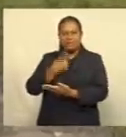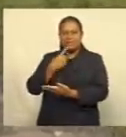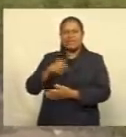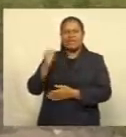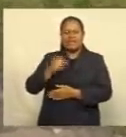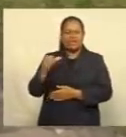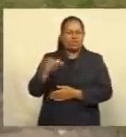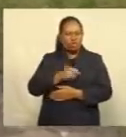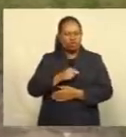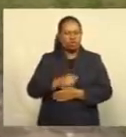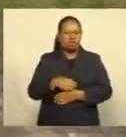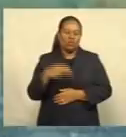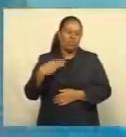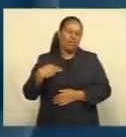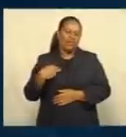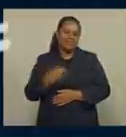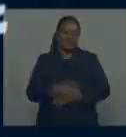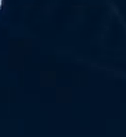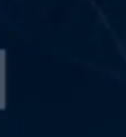prevent COVID-19. Thank you.